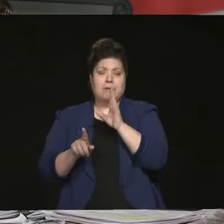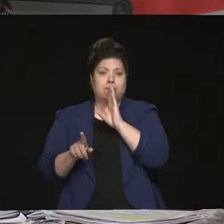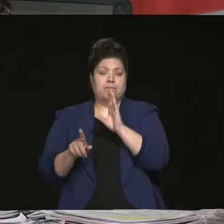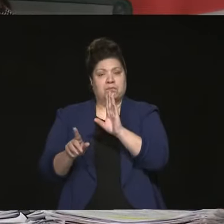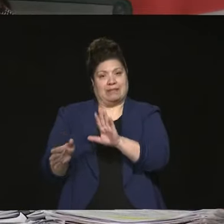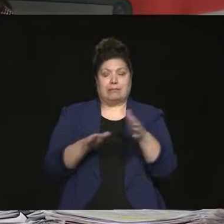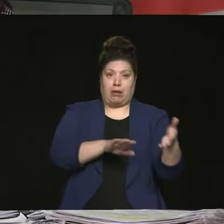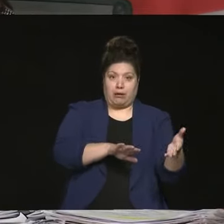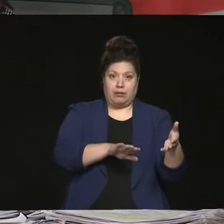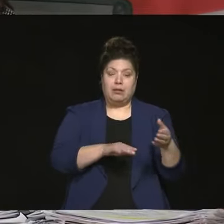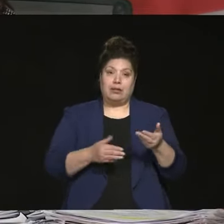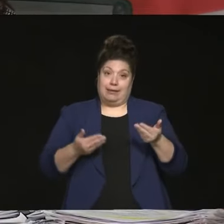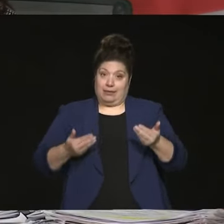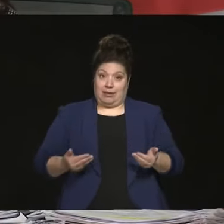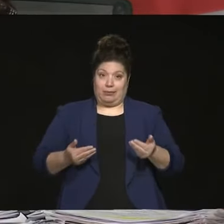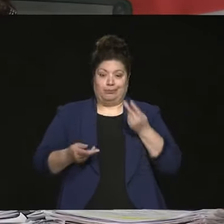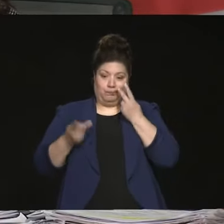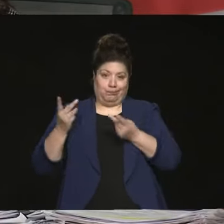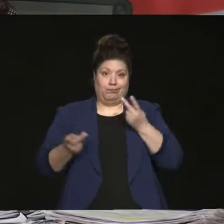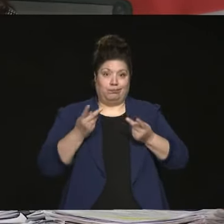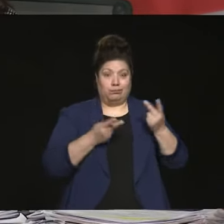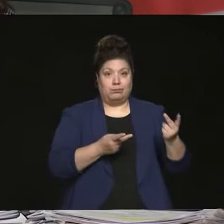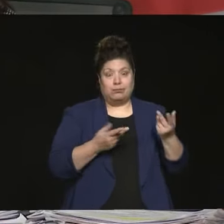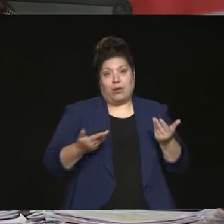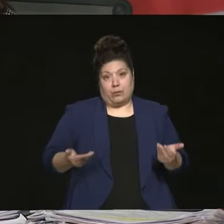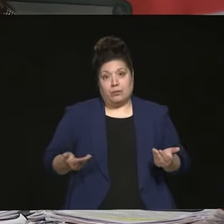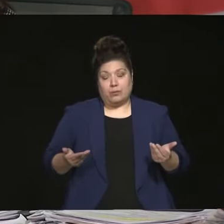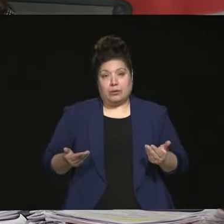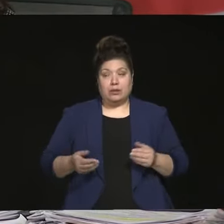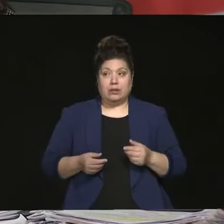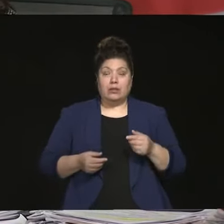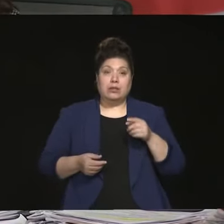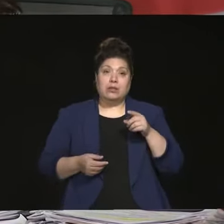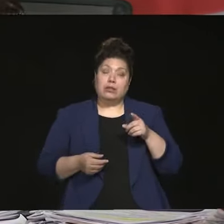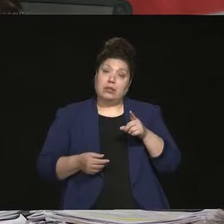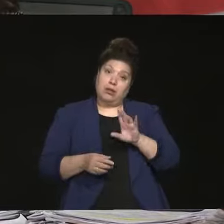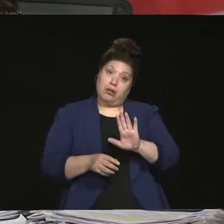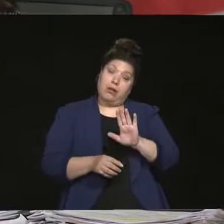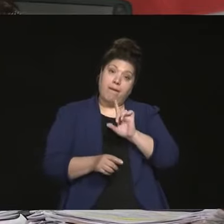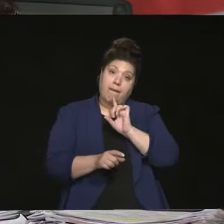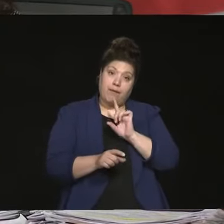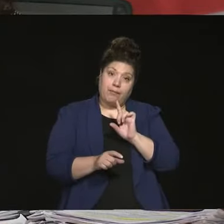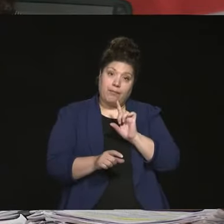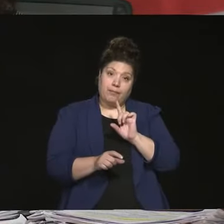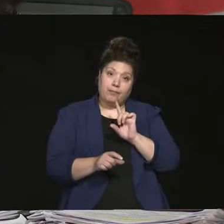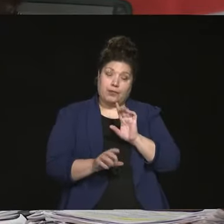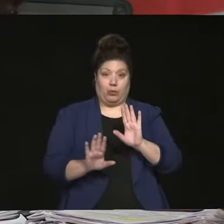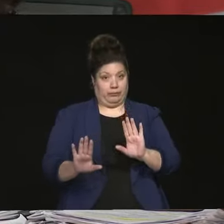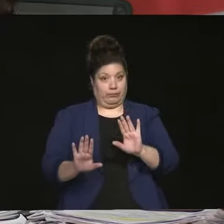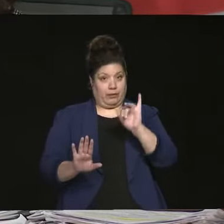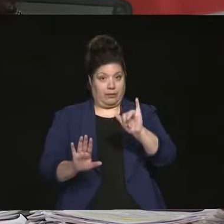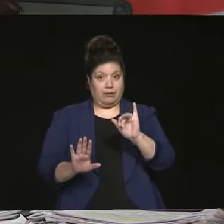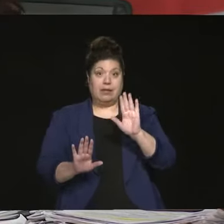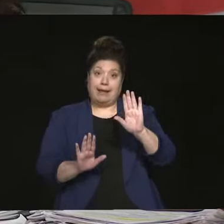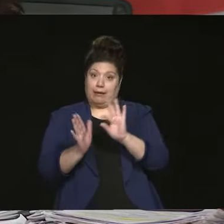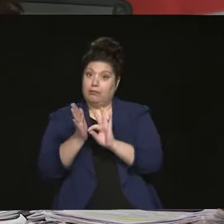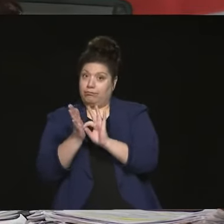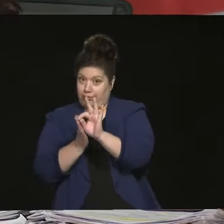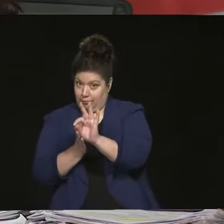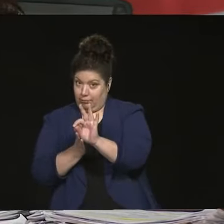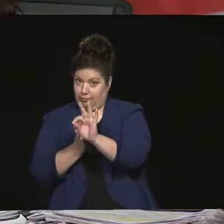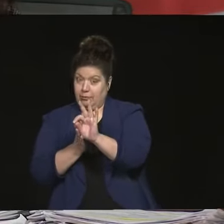that we're seeing. At the same time as if the actual, so that's a numerator, sorry. At the same time as if the denominator is